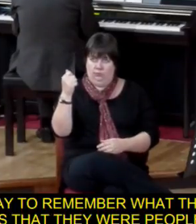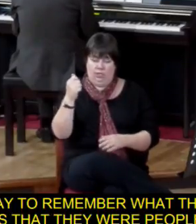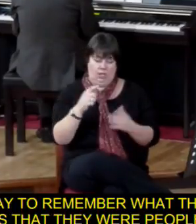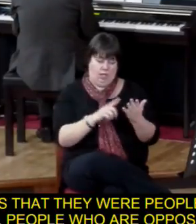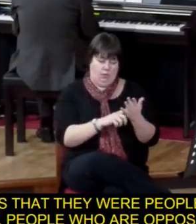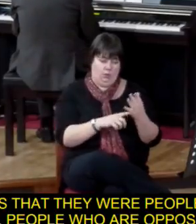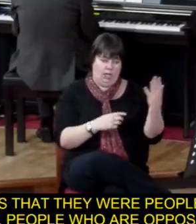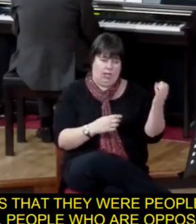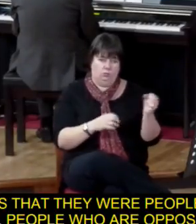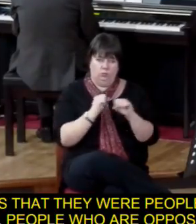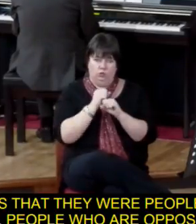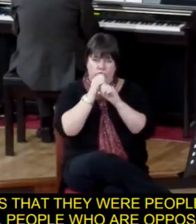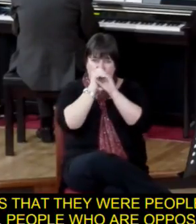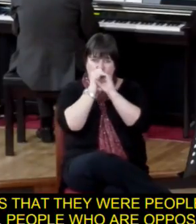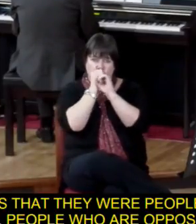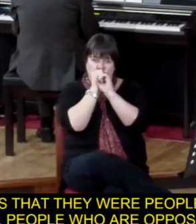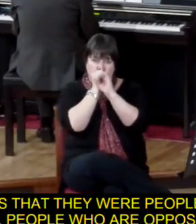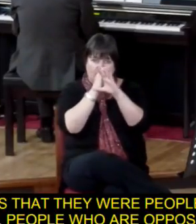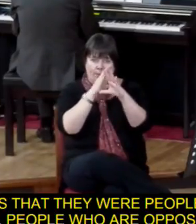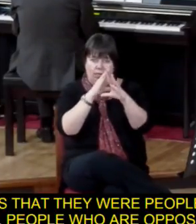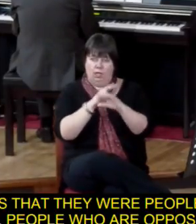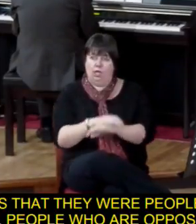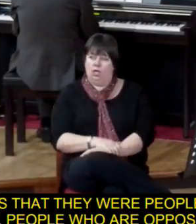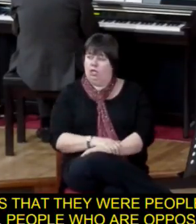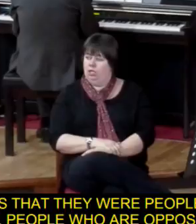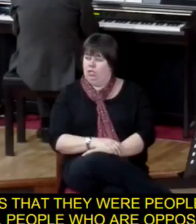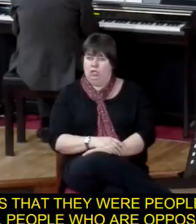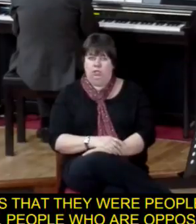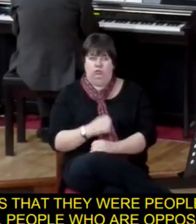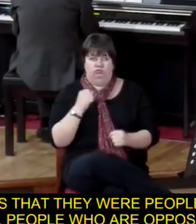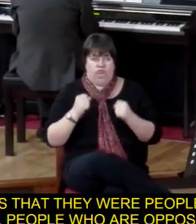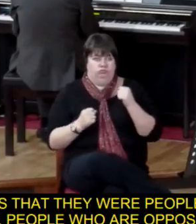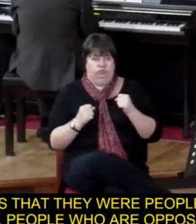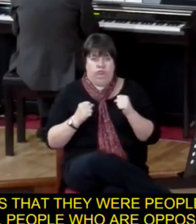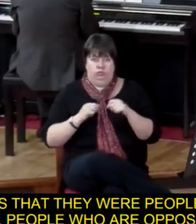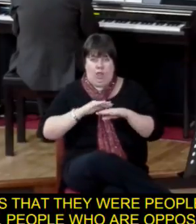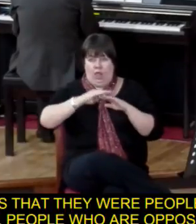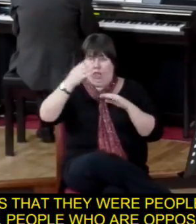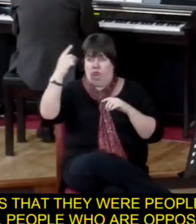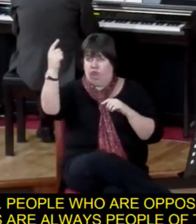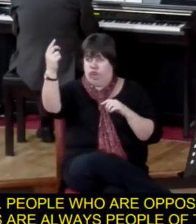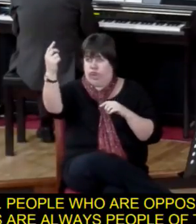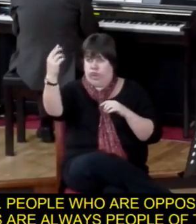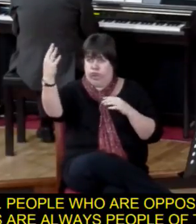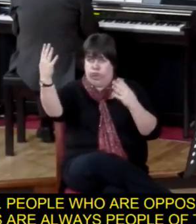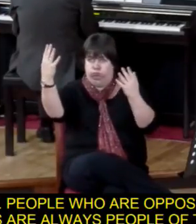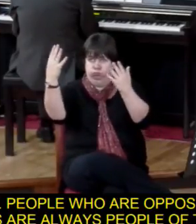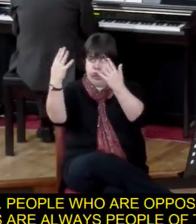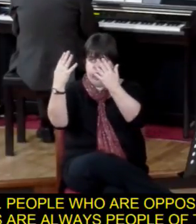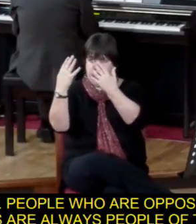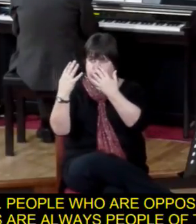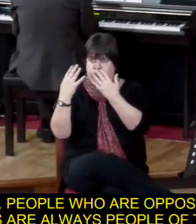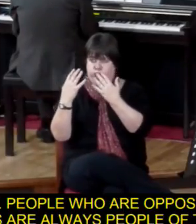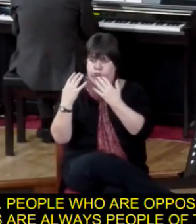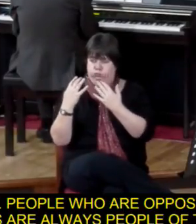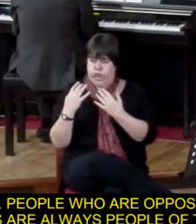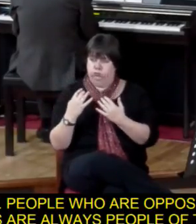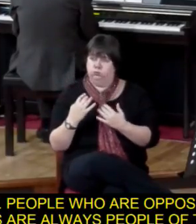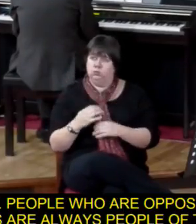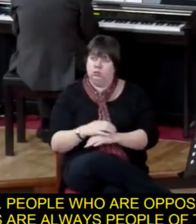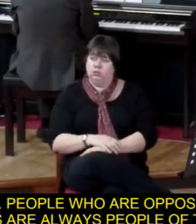other hand, they held the trumpet. And they came down the hill into the camp where the Midianites